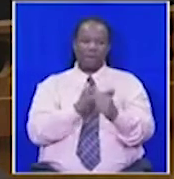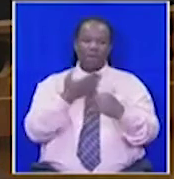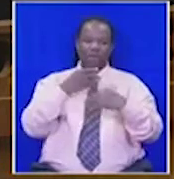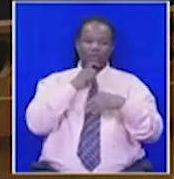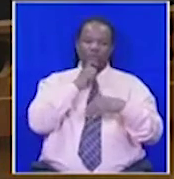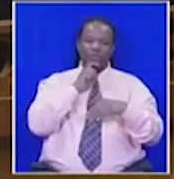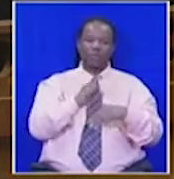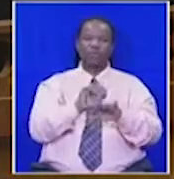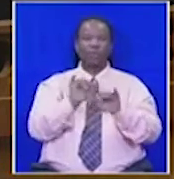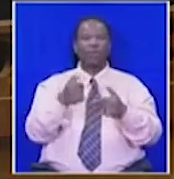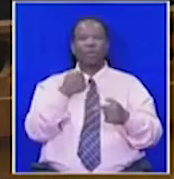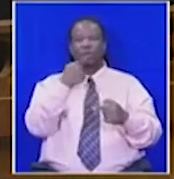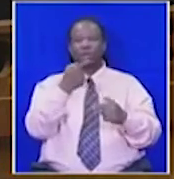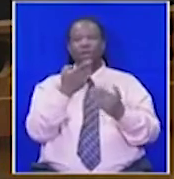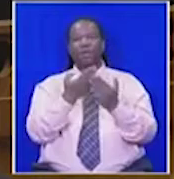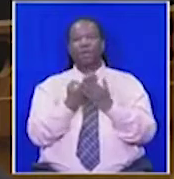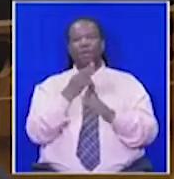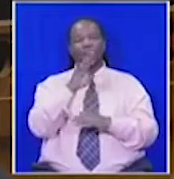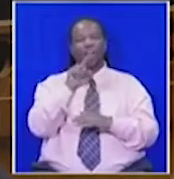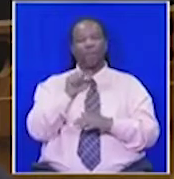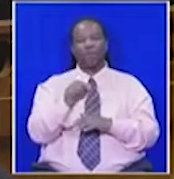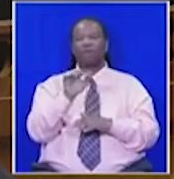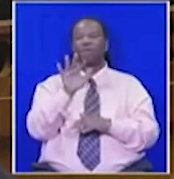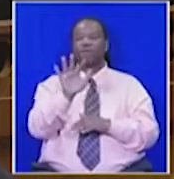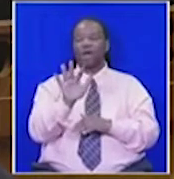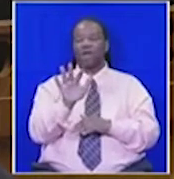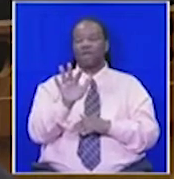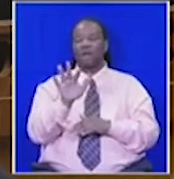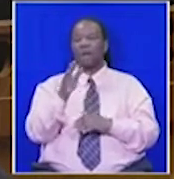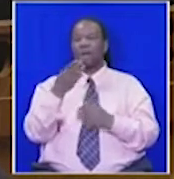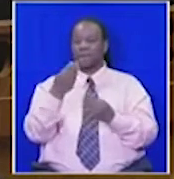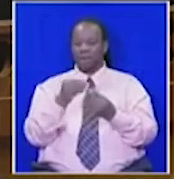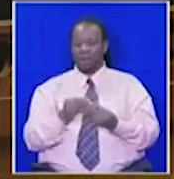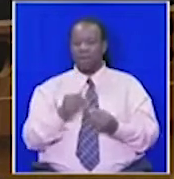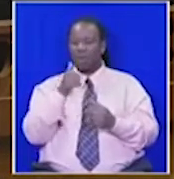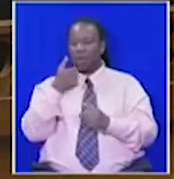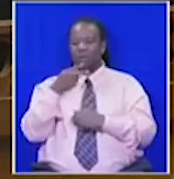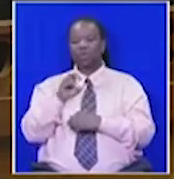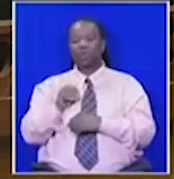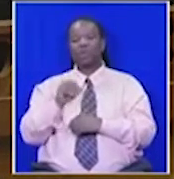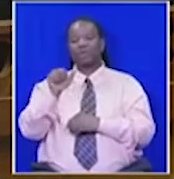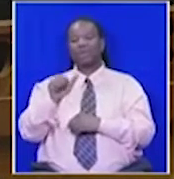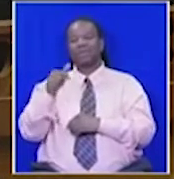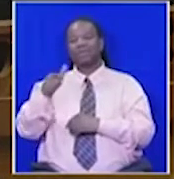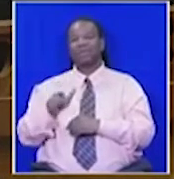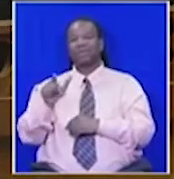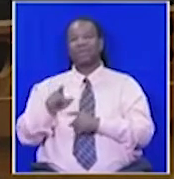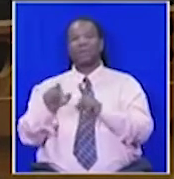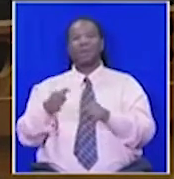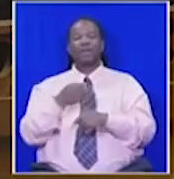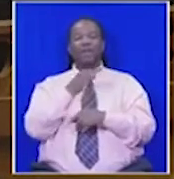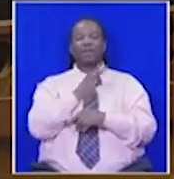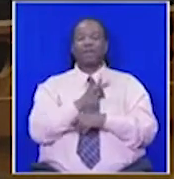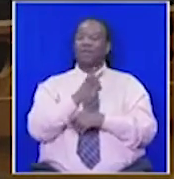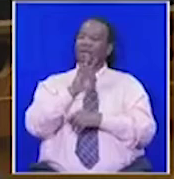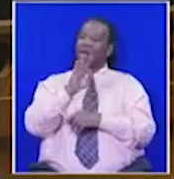proposed a 9.52 billion rand adjustment to the 2016-17 budget by proposing 399